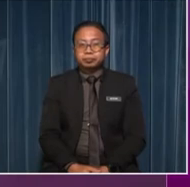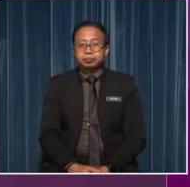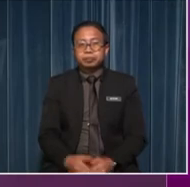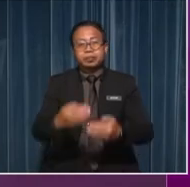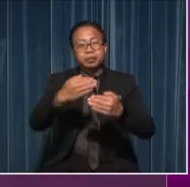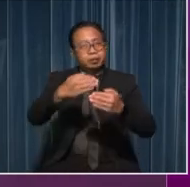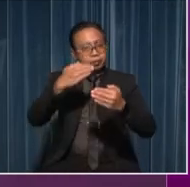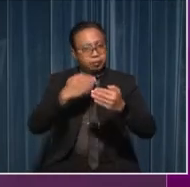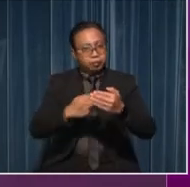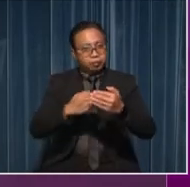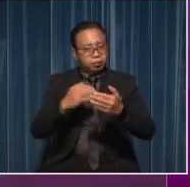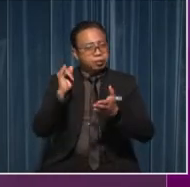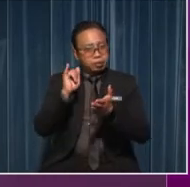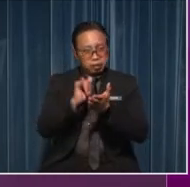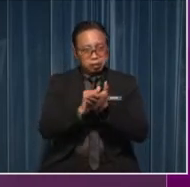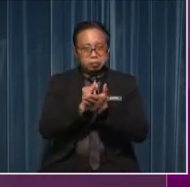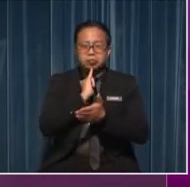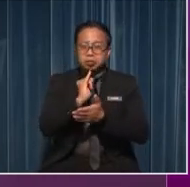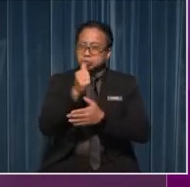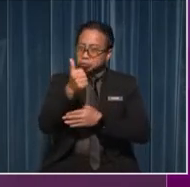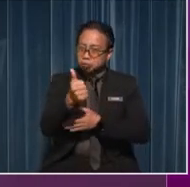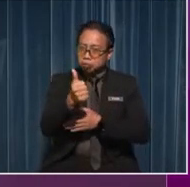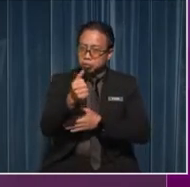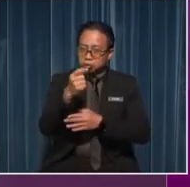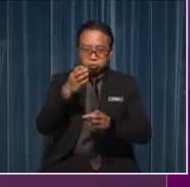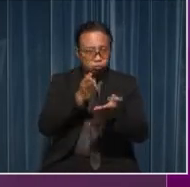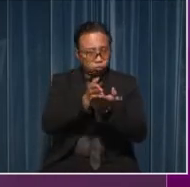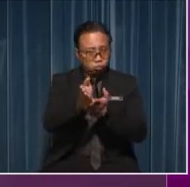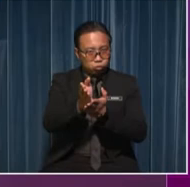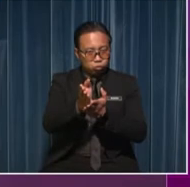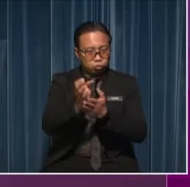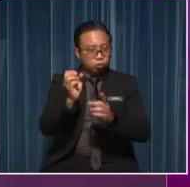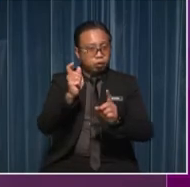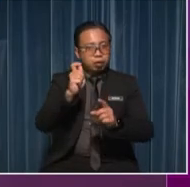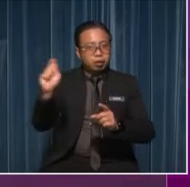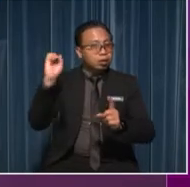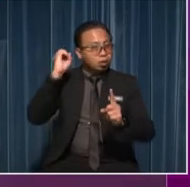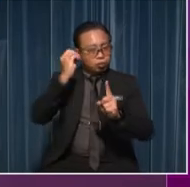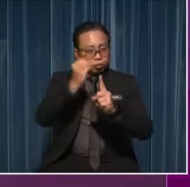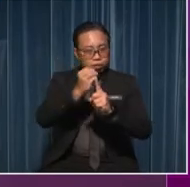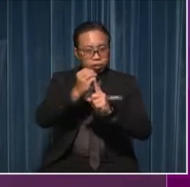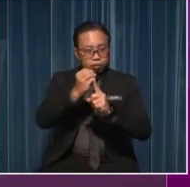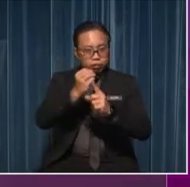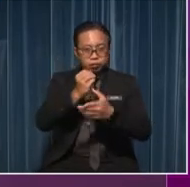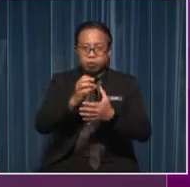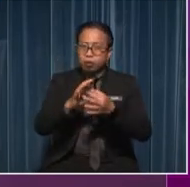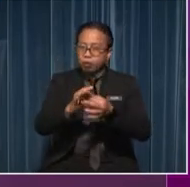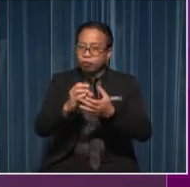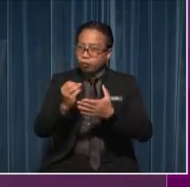Before that, it is good for us to go through the objectives of our lesson